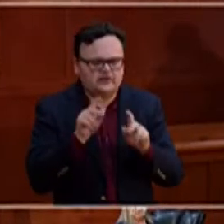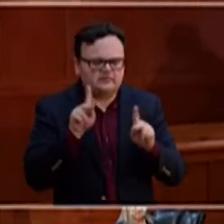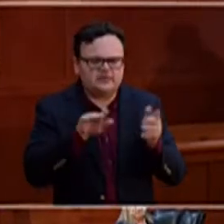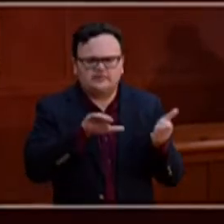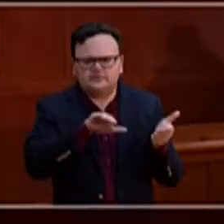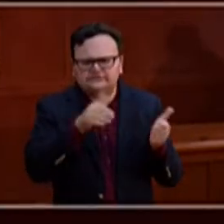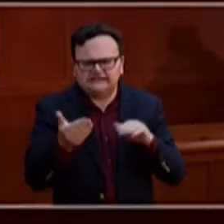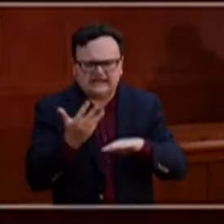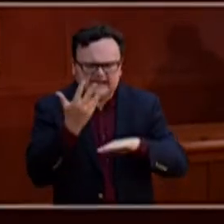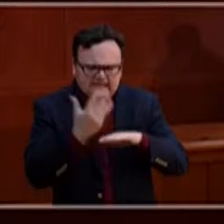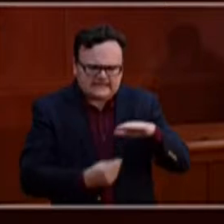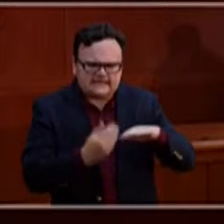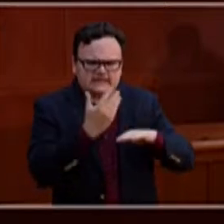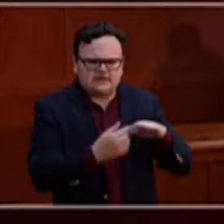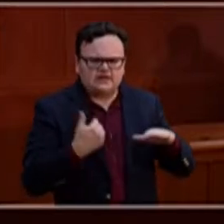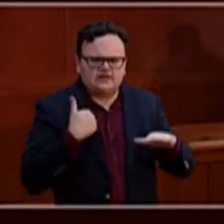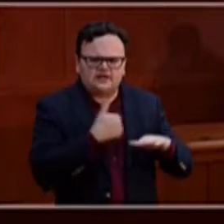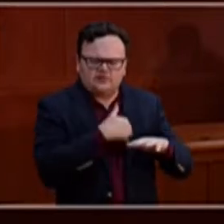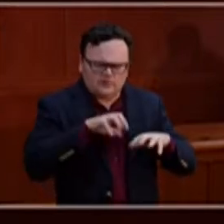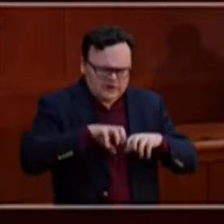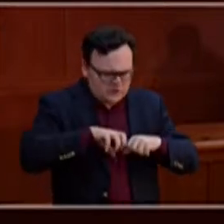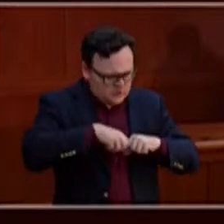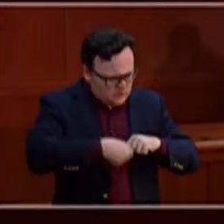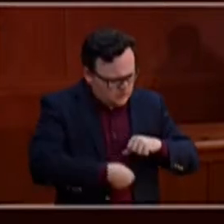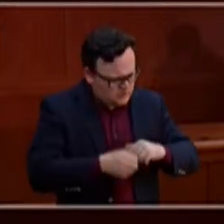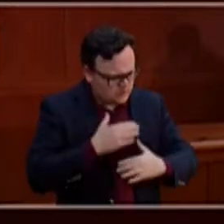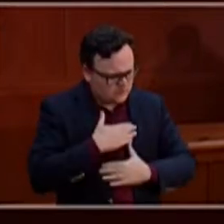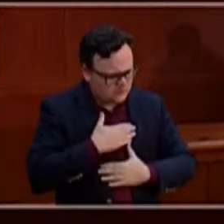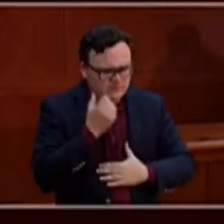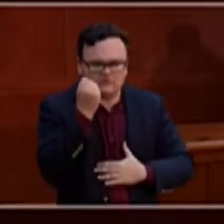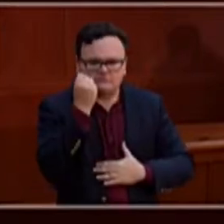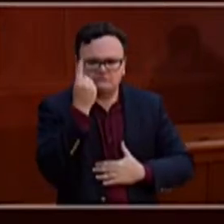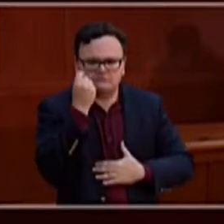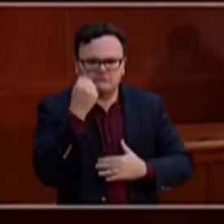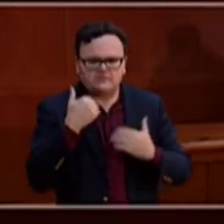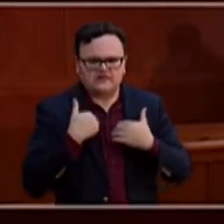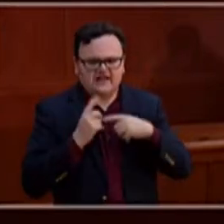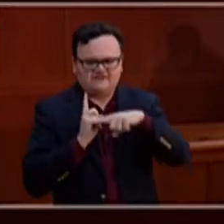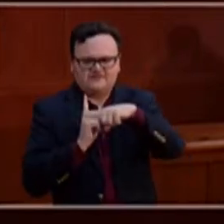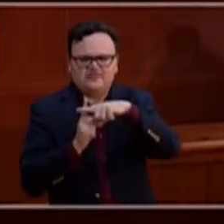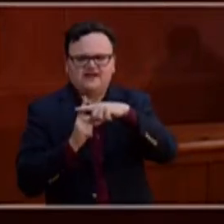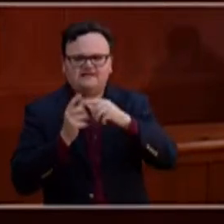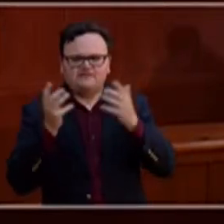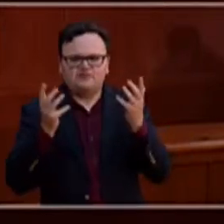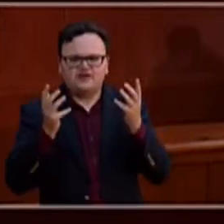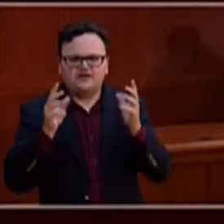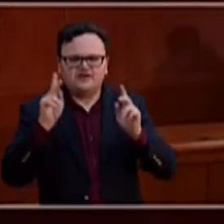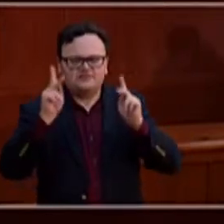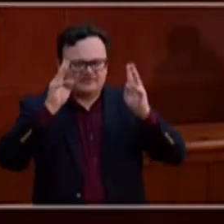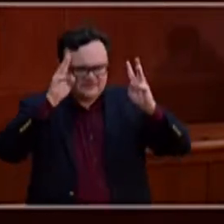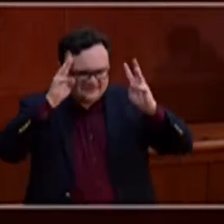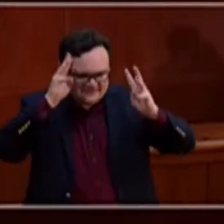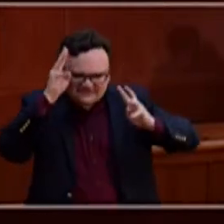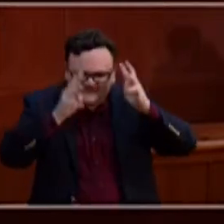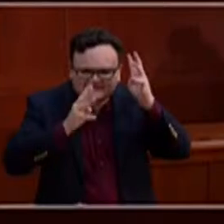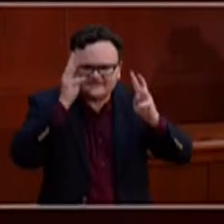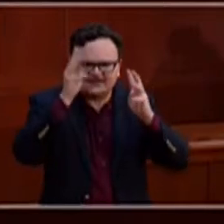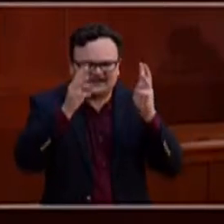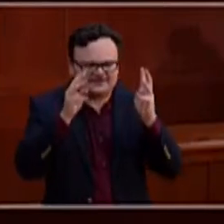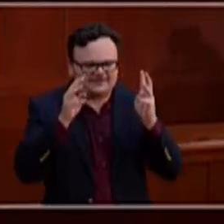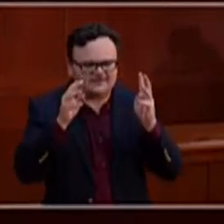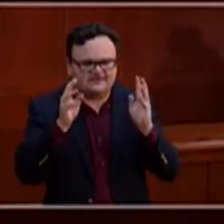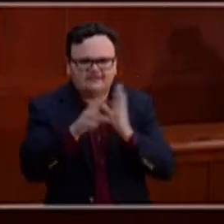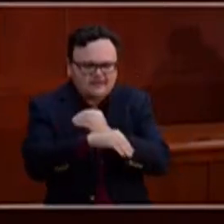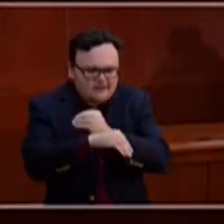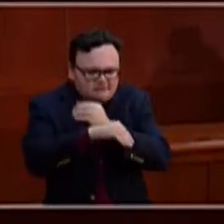mourn over, the silver linings of the innovation, the telehealth